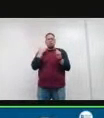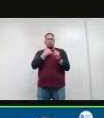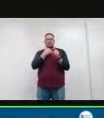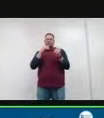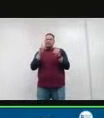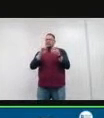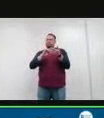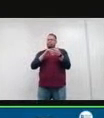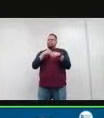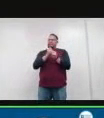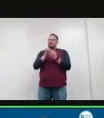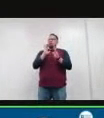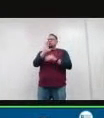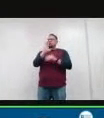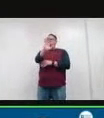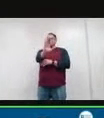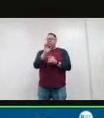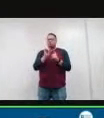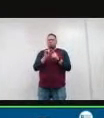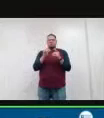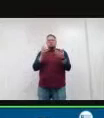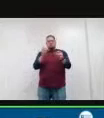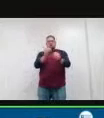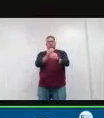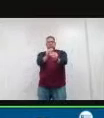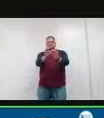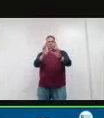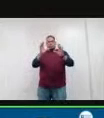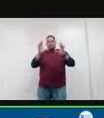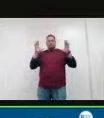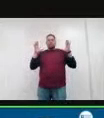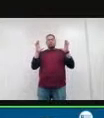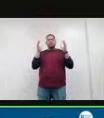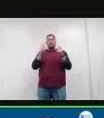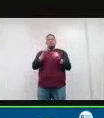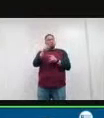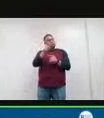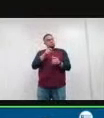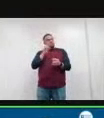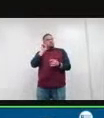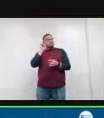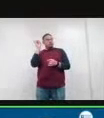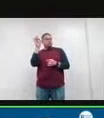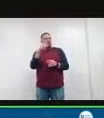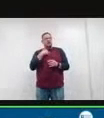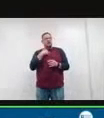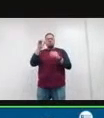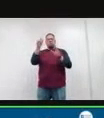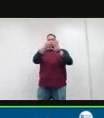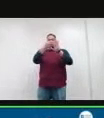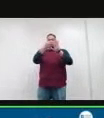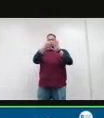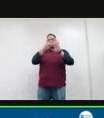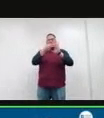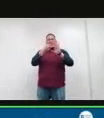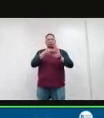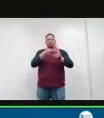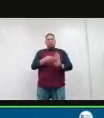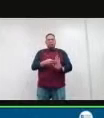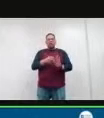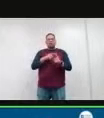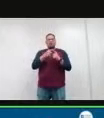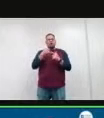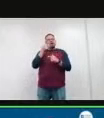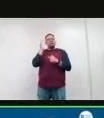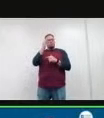words. Okay, so I'm going to zoom in. And as you give input, I'm going to put little sticky notes on there. And then what I'll do is after